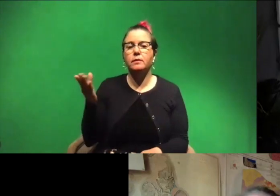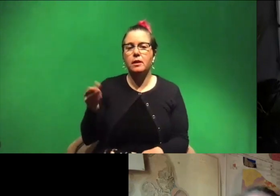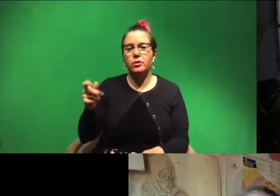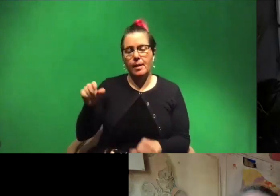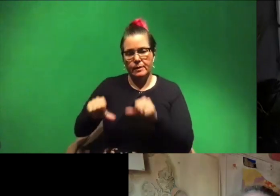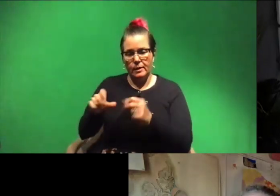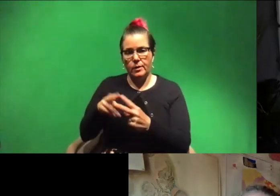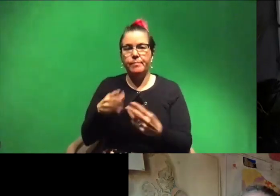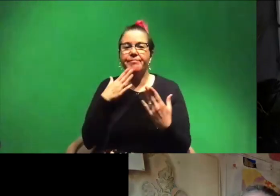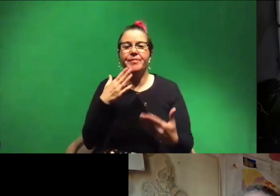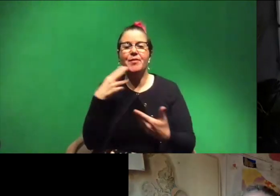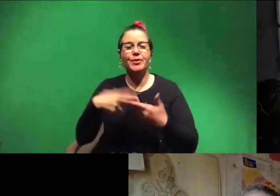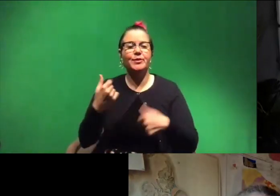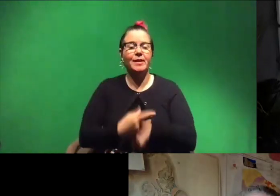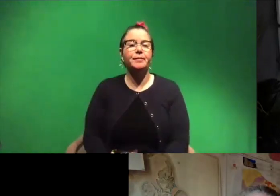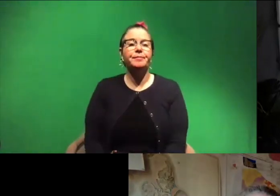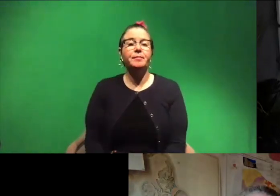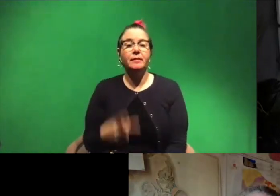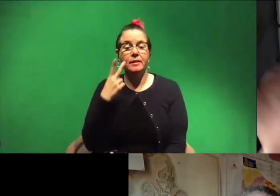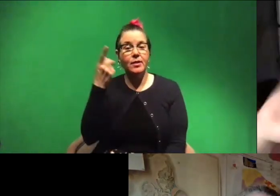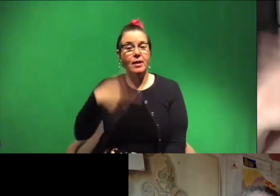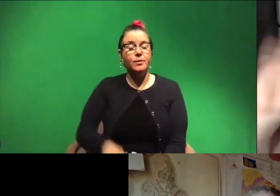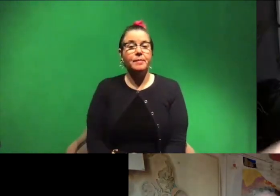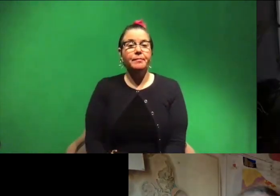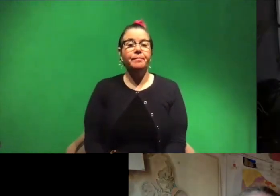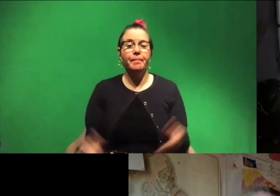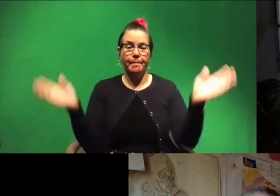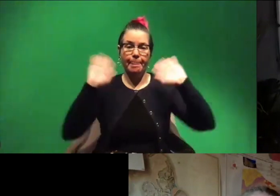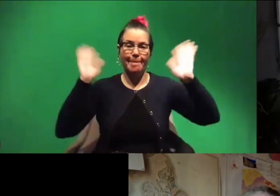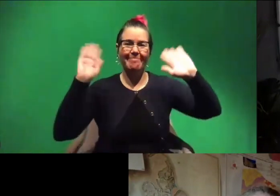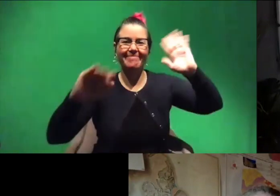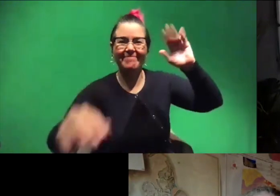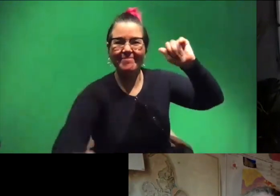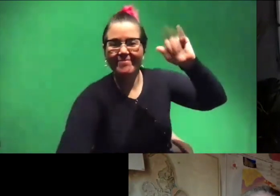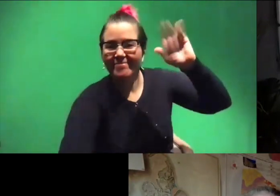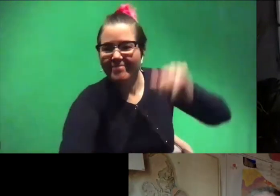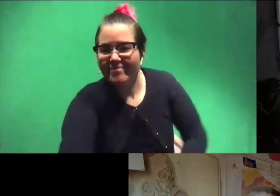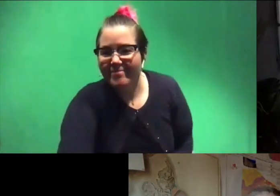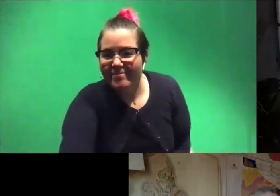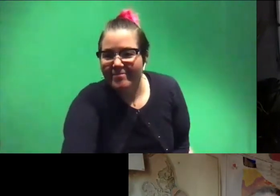patreon.com/SkypeAScientist. Thank you all for being with us today, and we'll see you next week. Thanks, Erin and Stacy. Bye. Thanks.